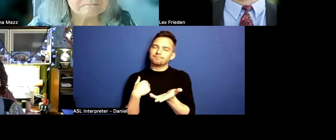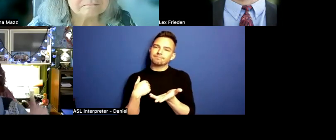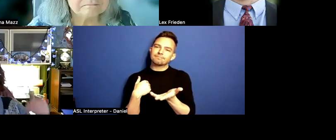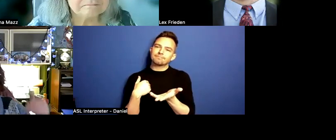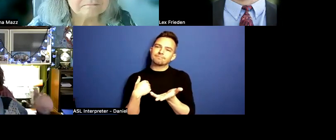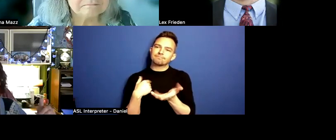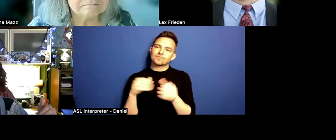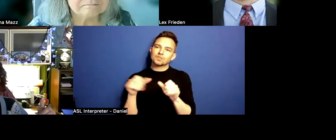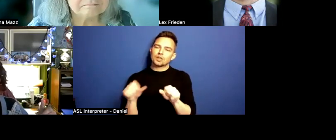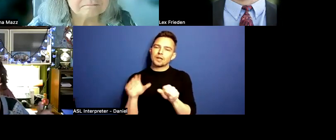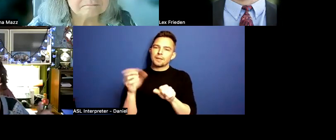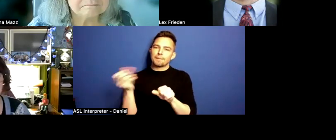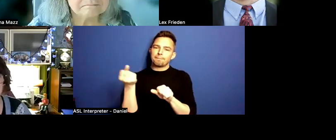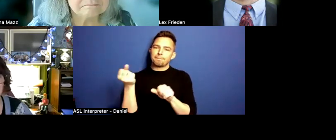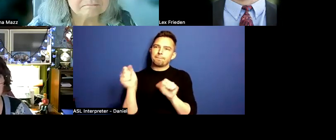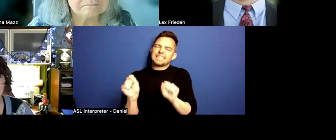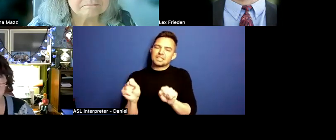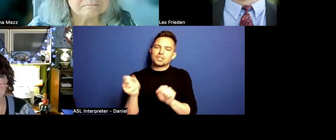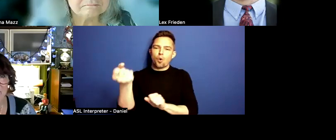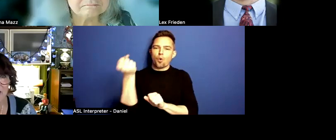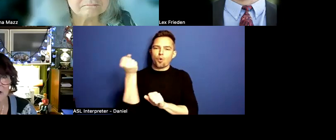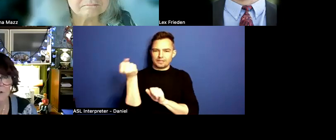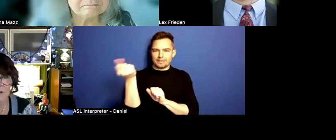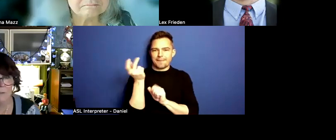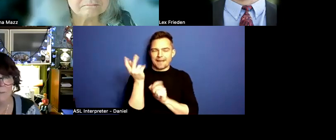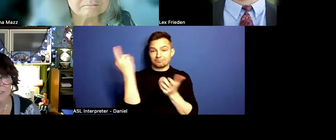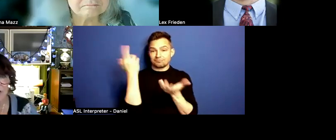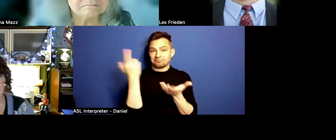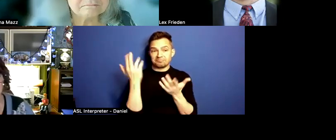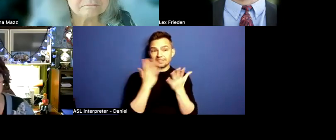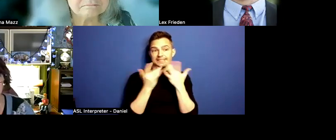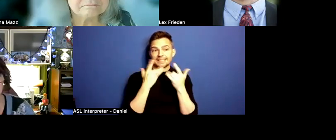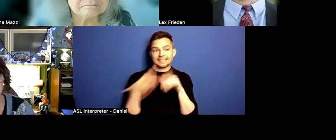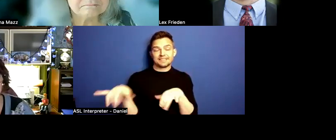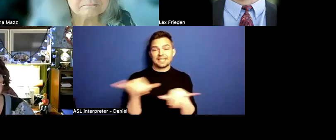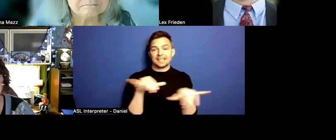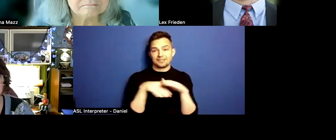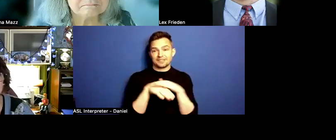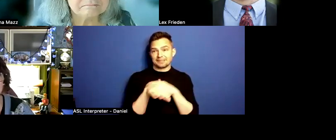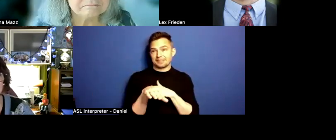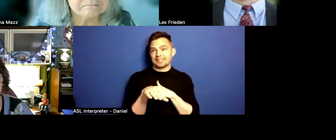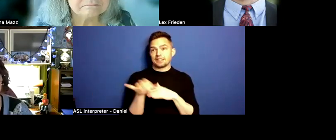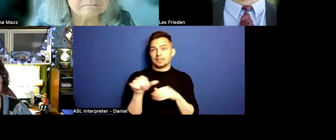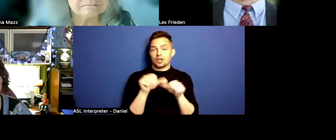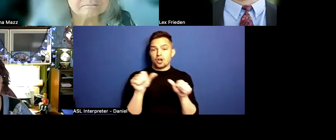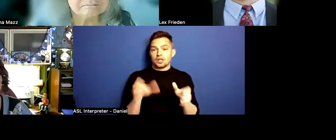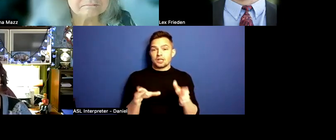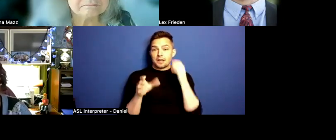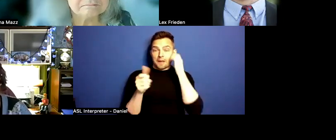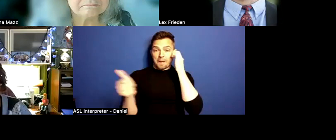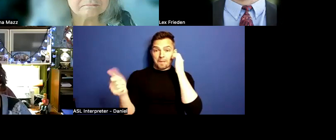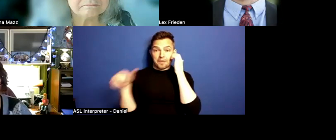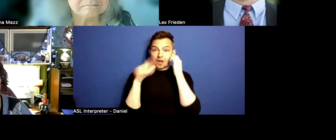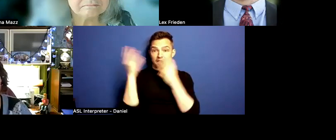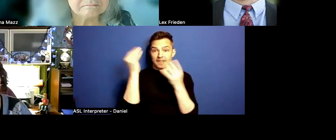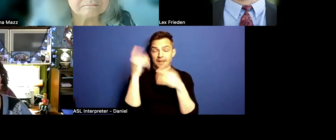could potentially hold us back because of the lack of standards of accessibility. And if architects and designers aren't thinking